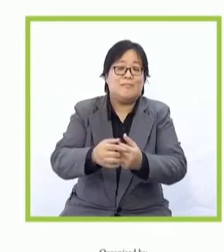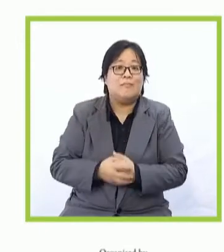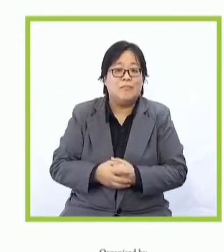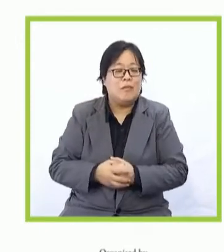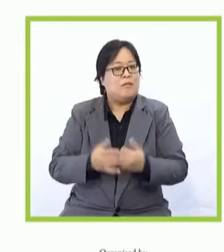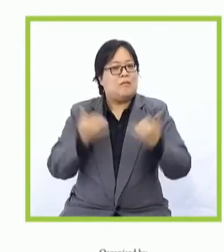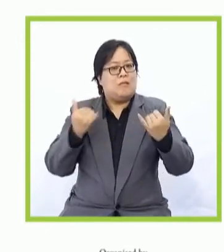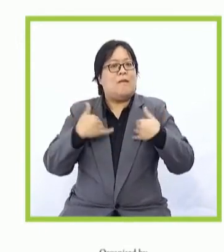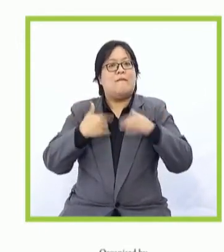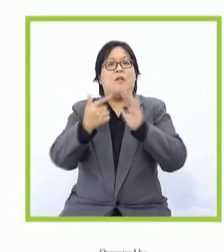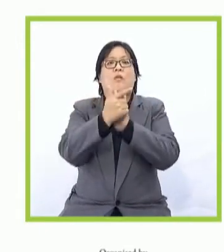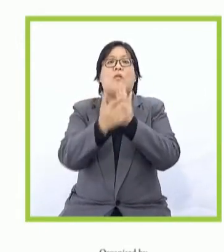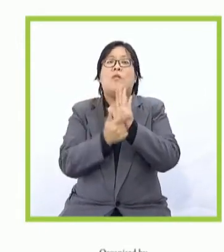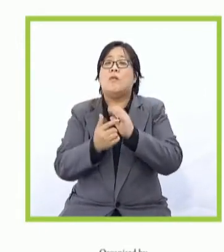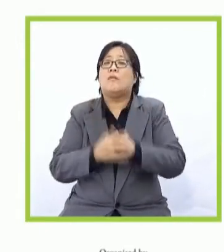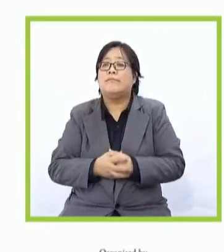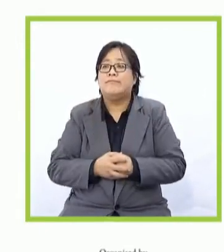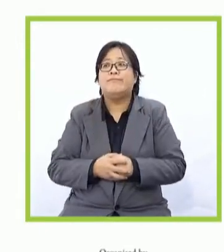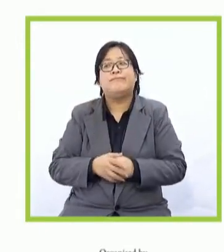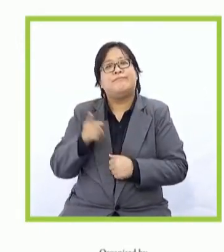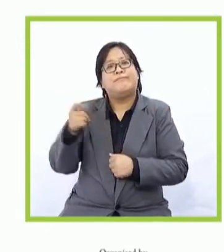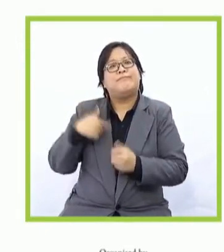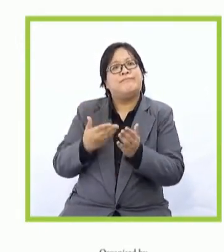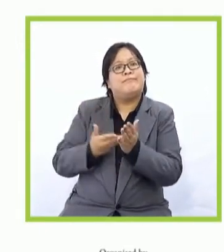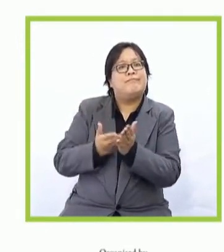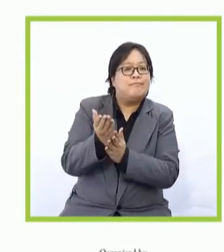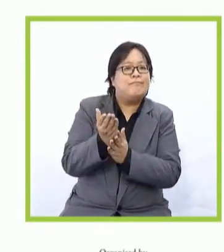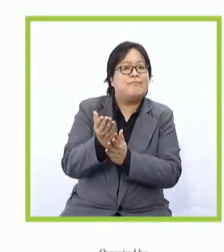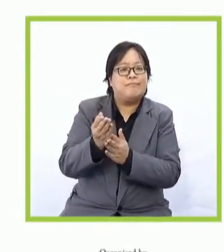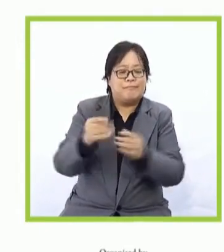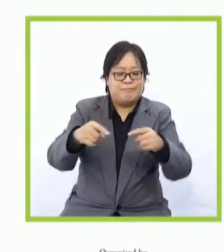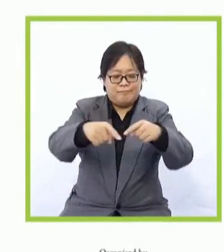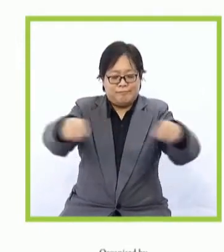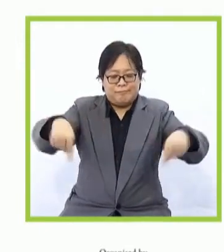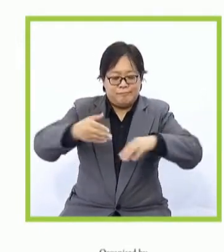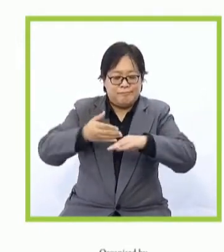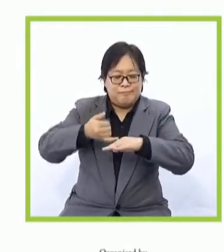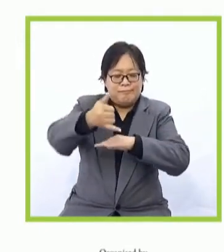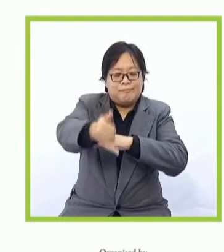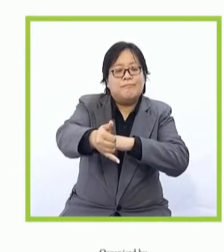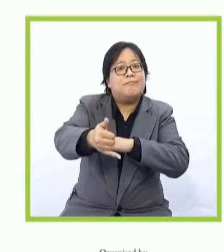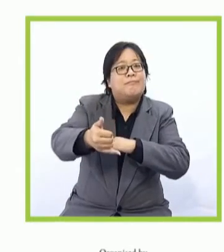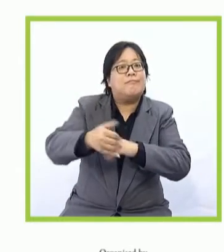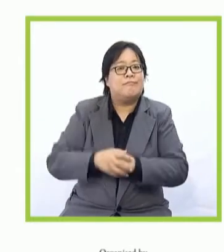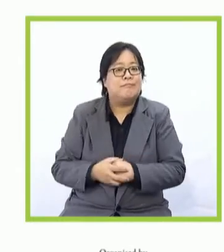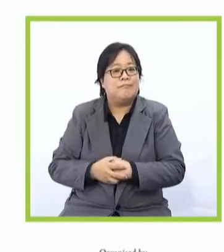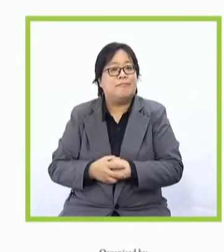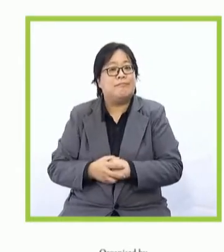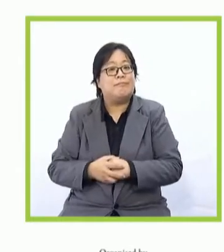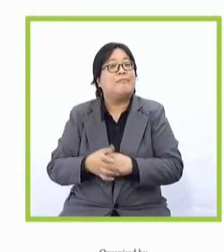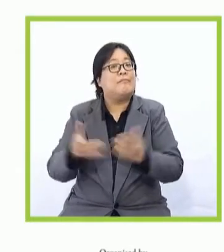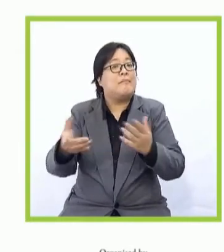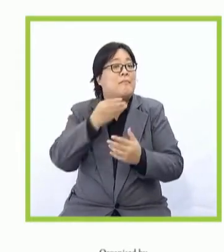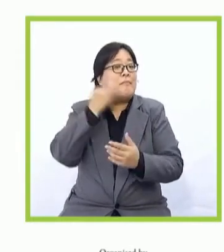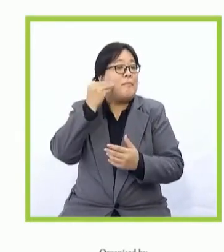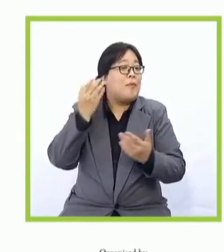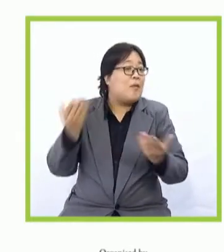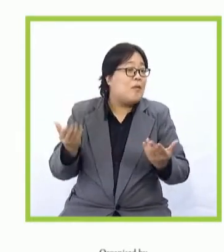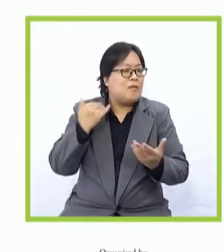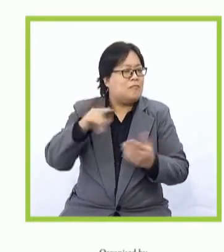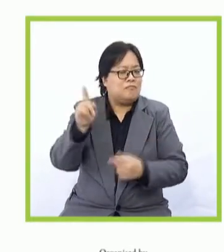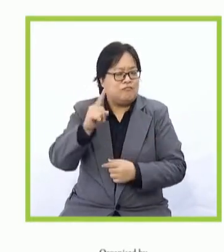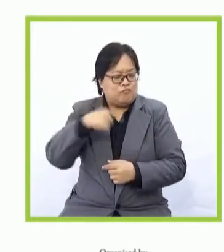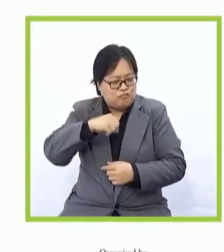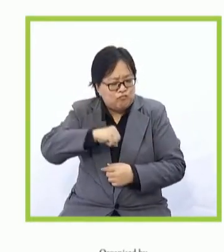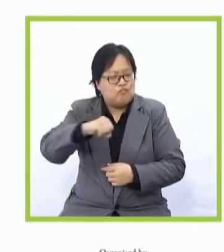law that says that they have a right going beyond property rights to the fruits of the forest. They got that because they pushed for it, because